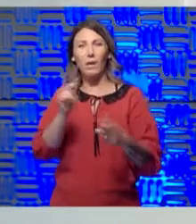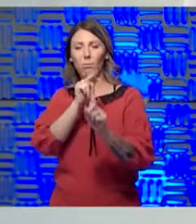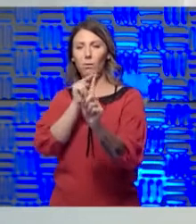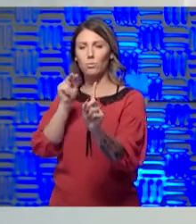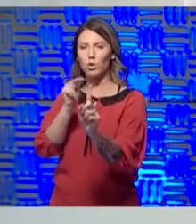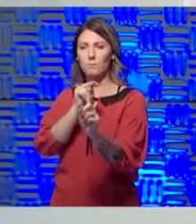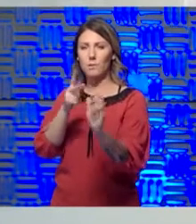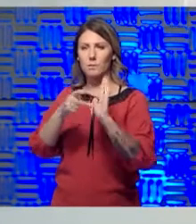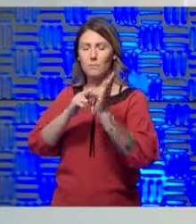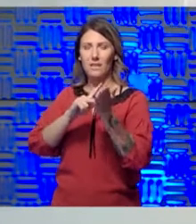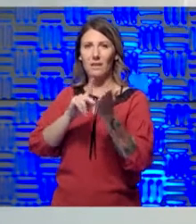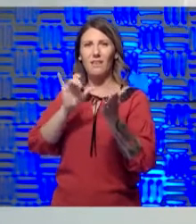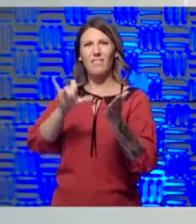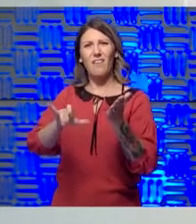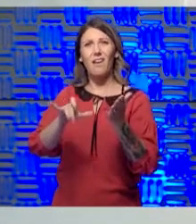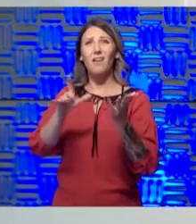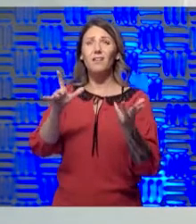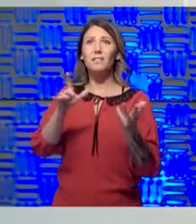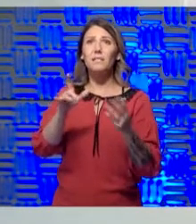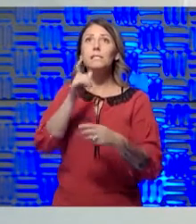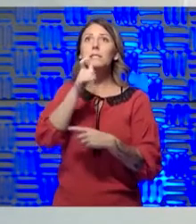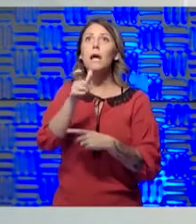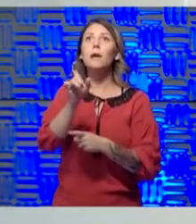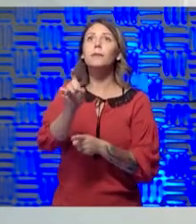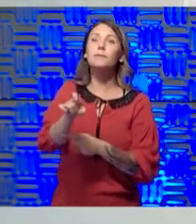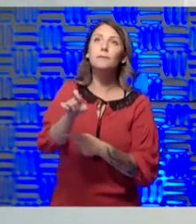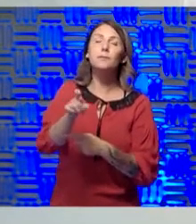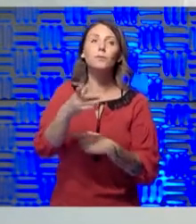think that phenomenon is not necessarily